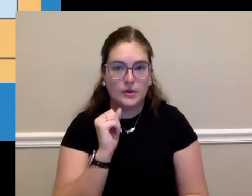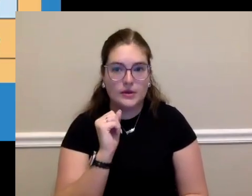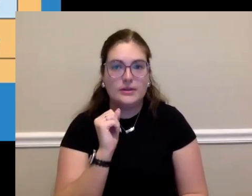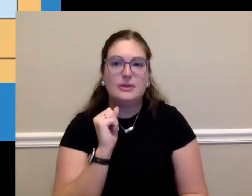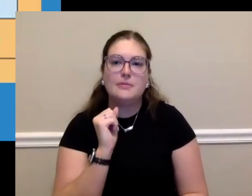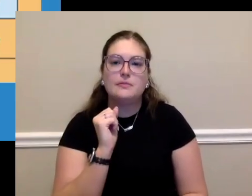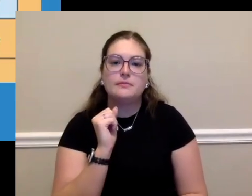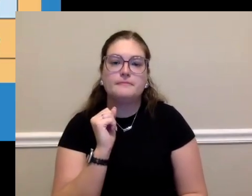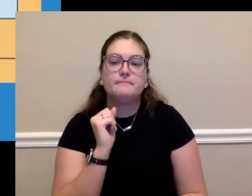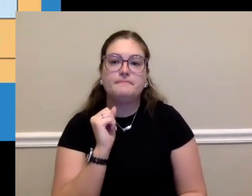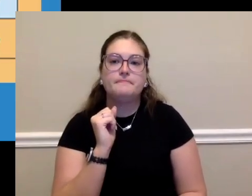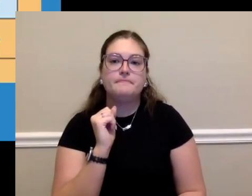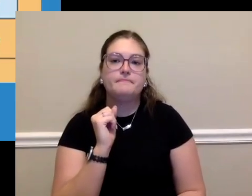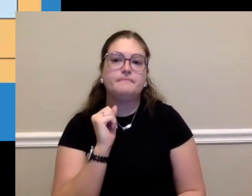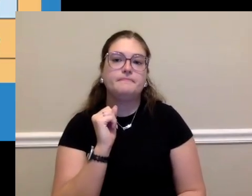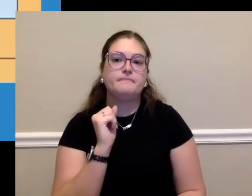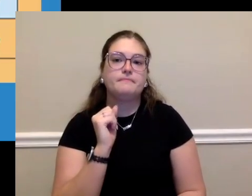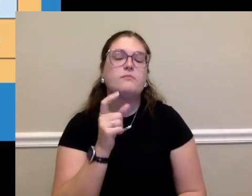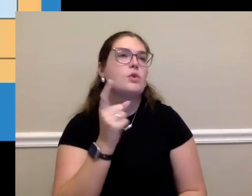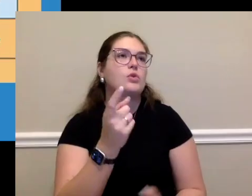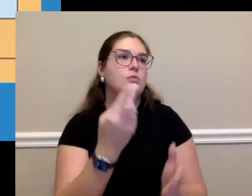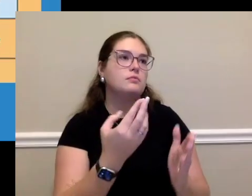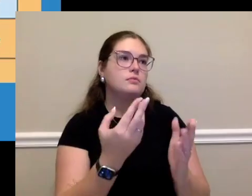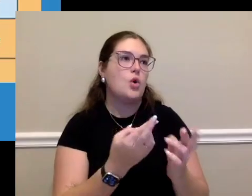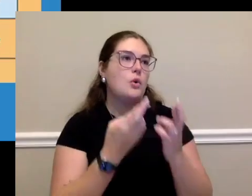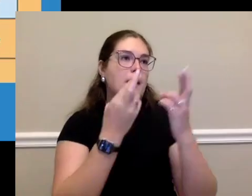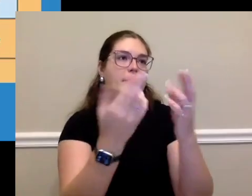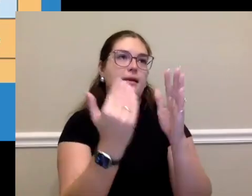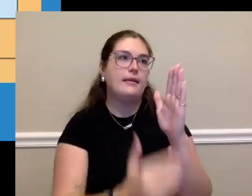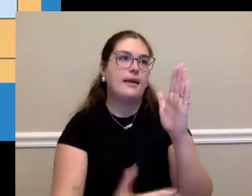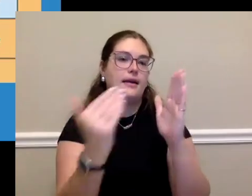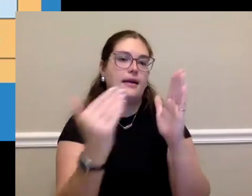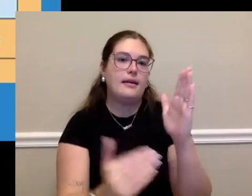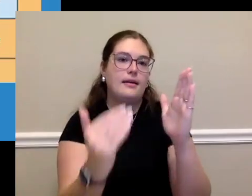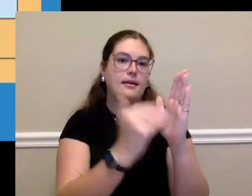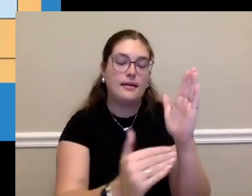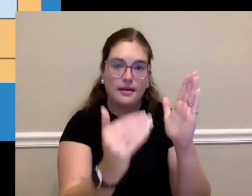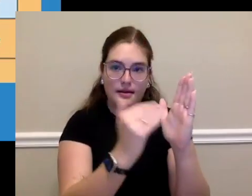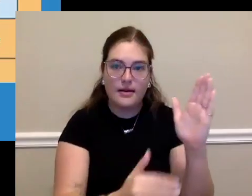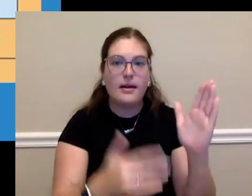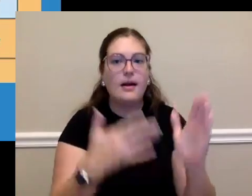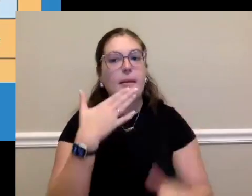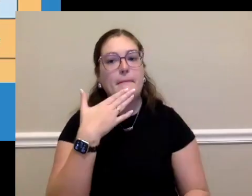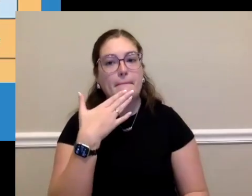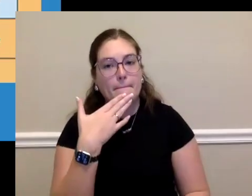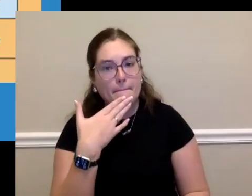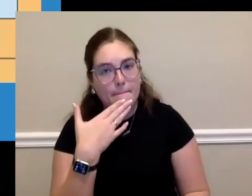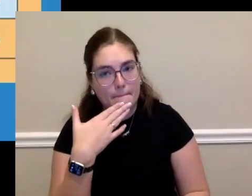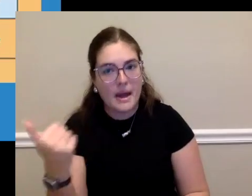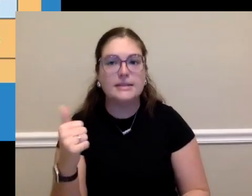you have recommended over and over, as I recall throughout the webinar, a best practice, which